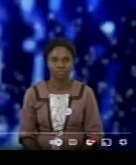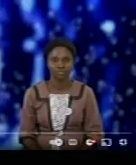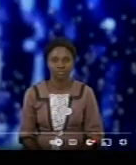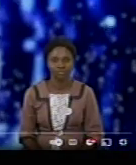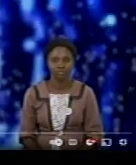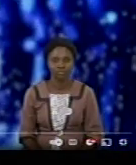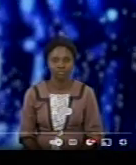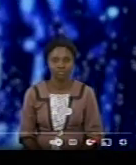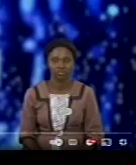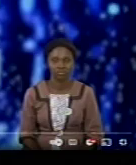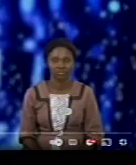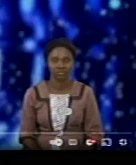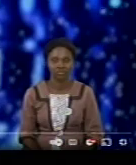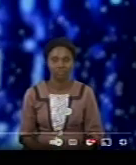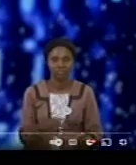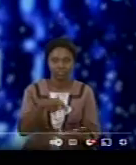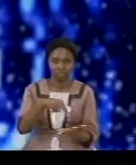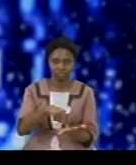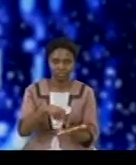Shall we all rise up to pray,